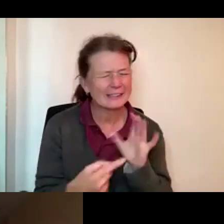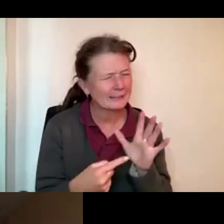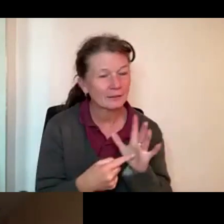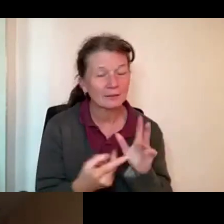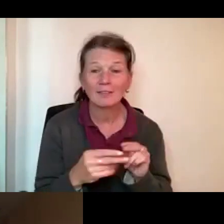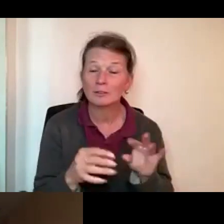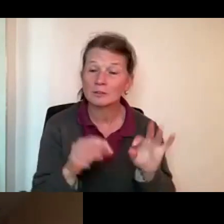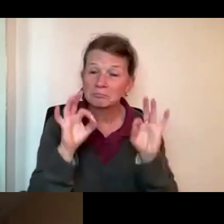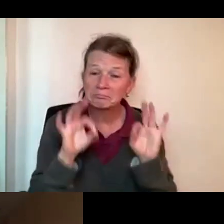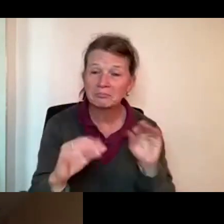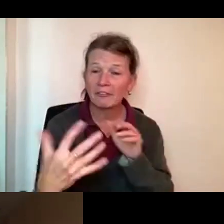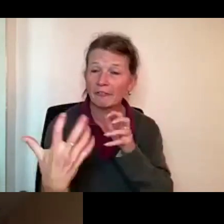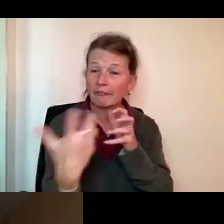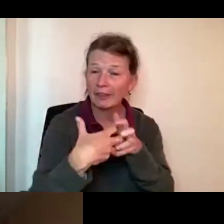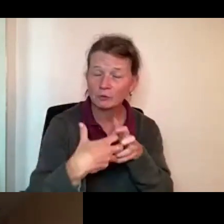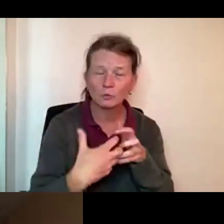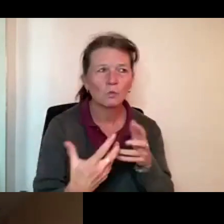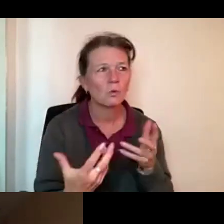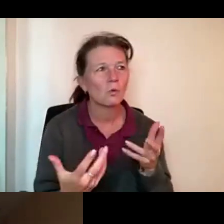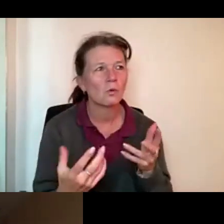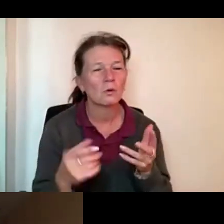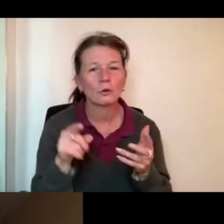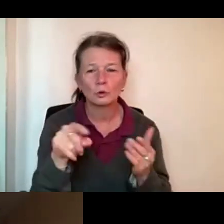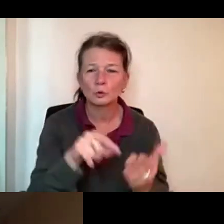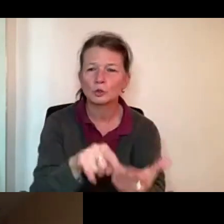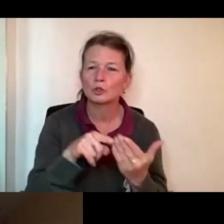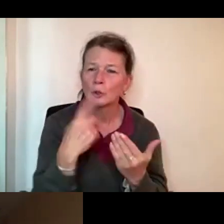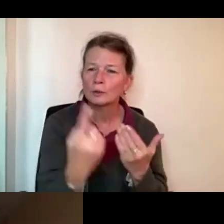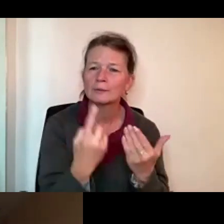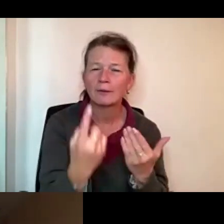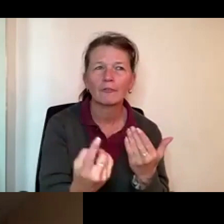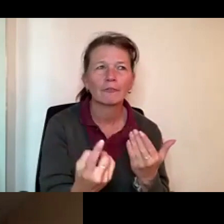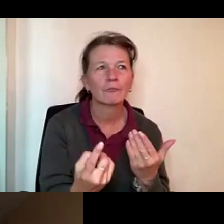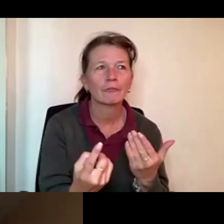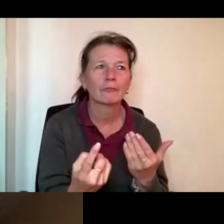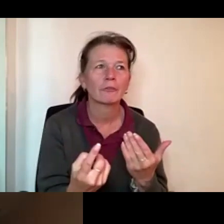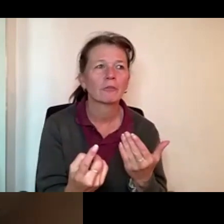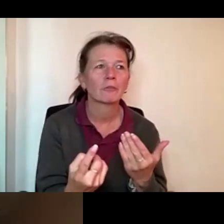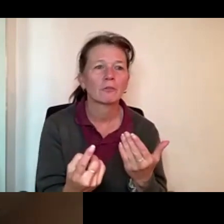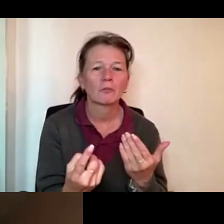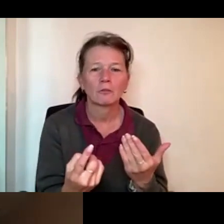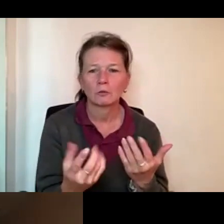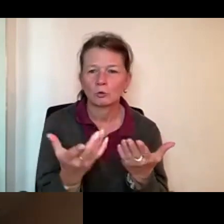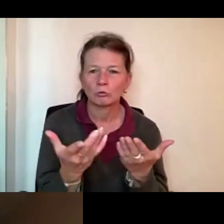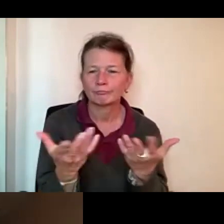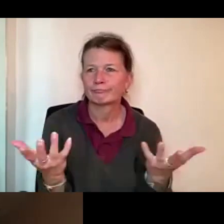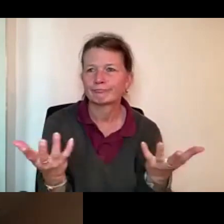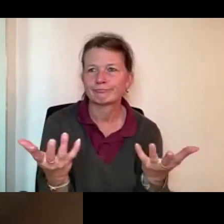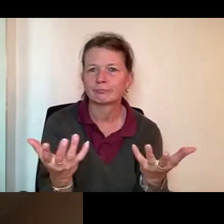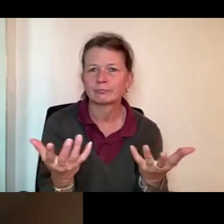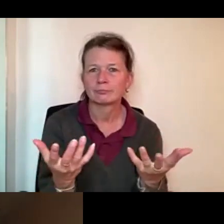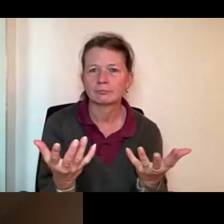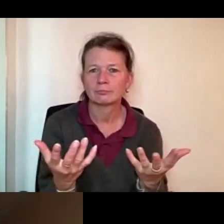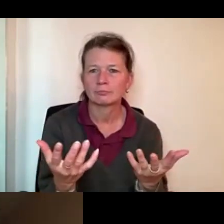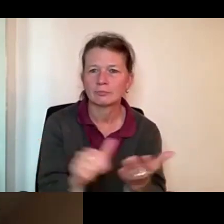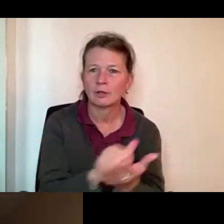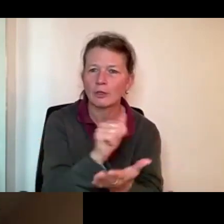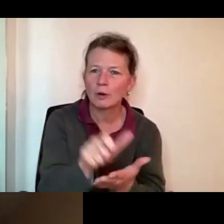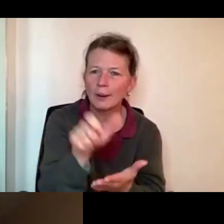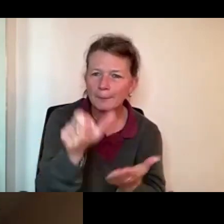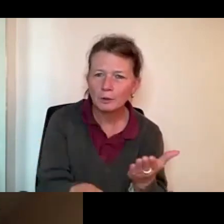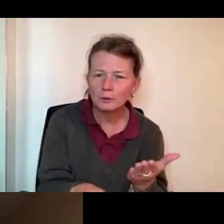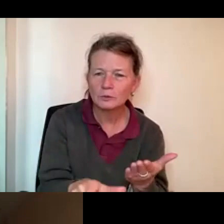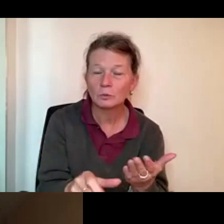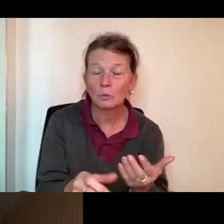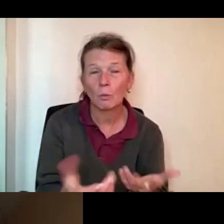fit, or if you show yourself to be the right person or a